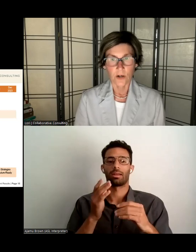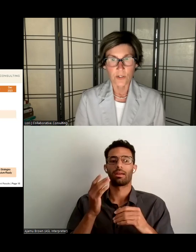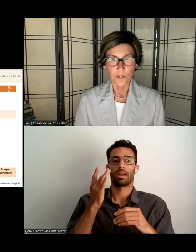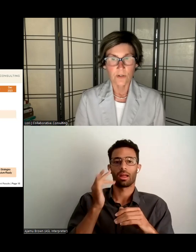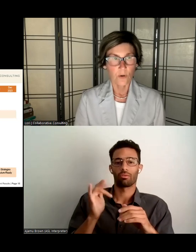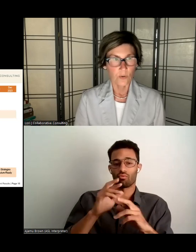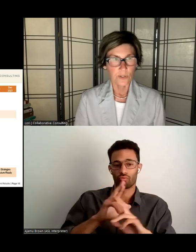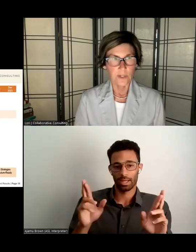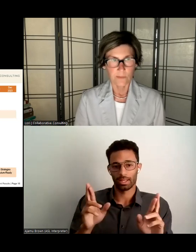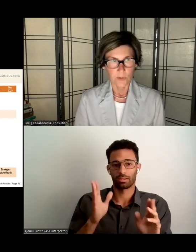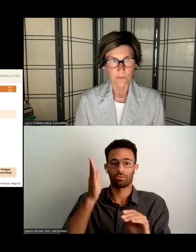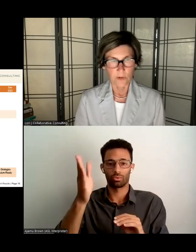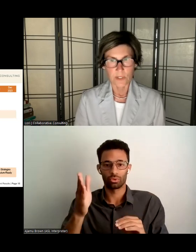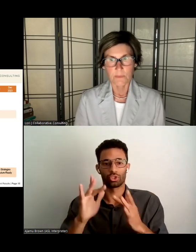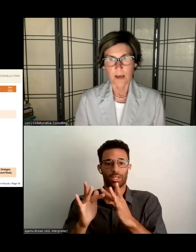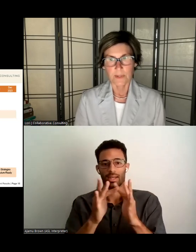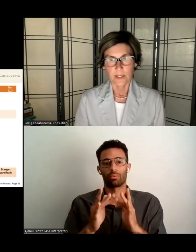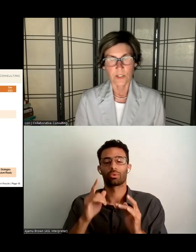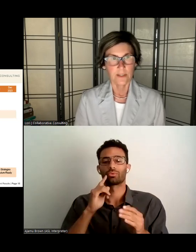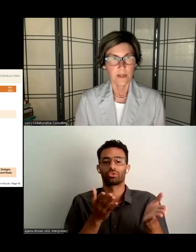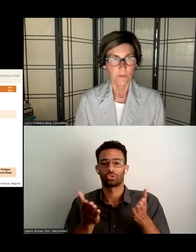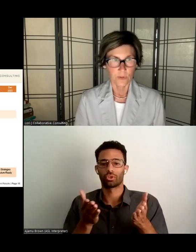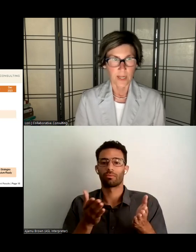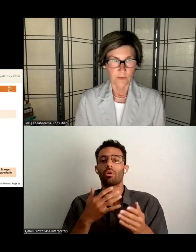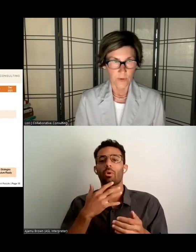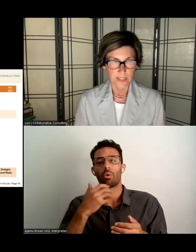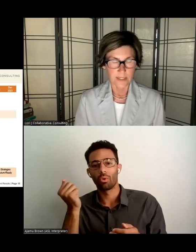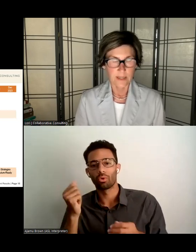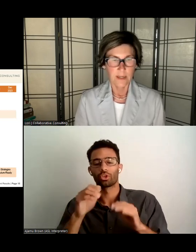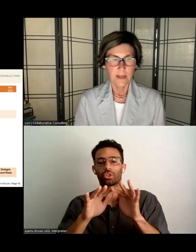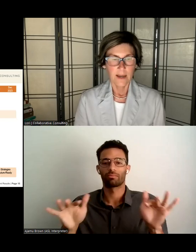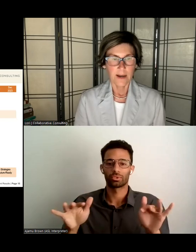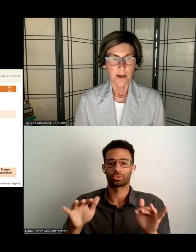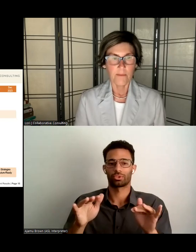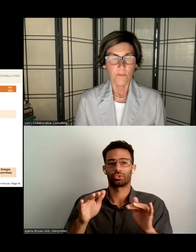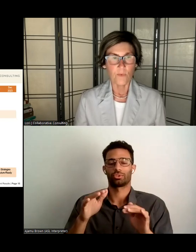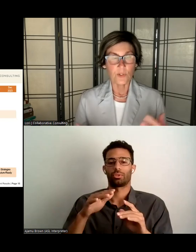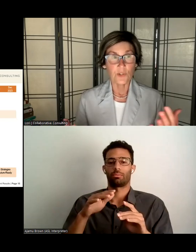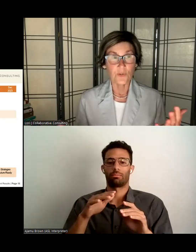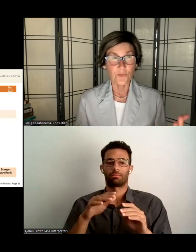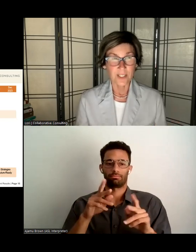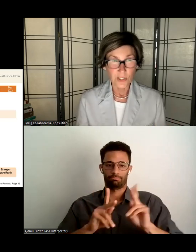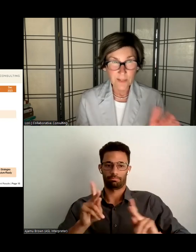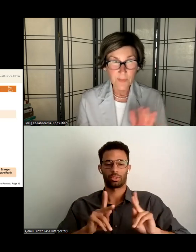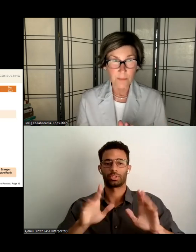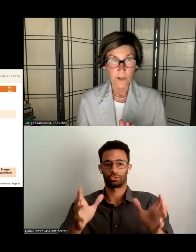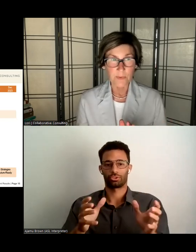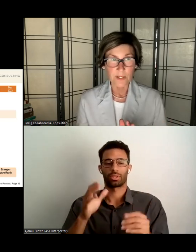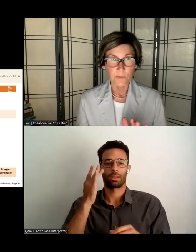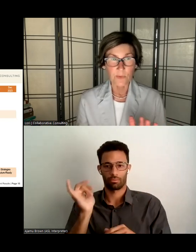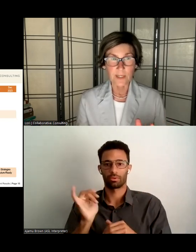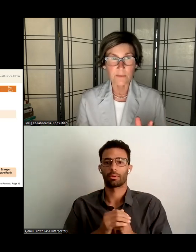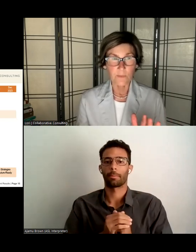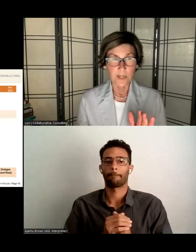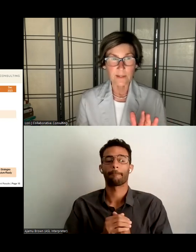serve a larger, older, and more diverse population of older Californians. To achieve that